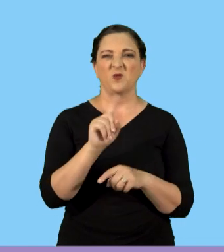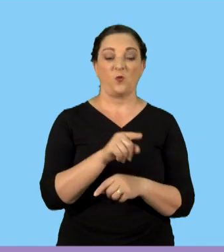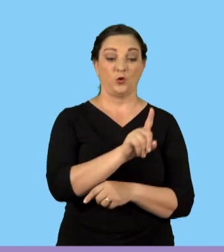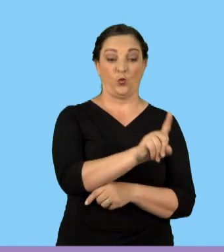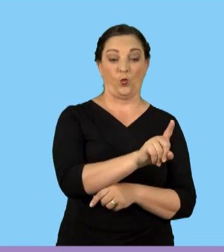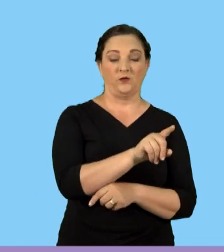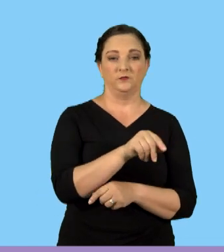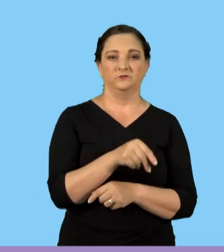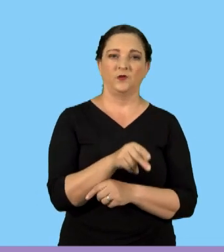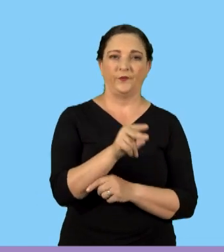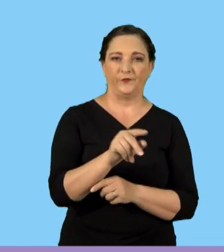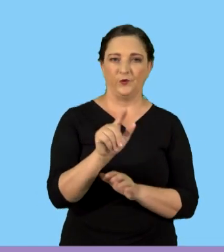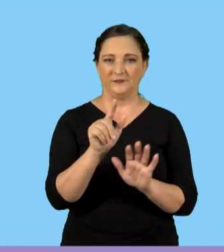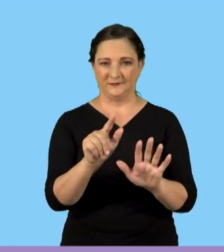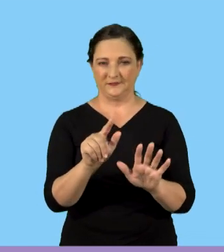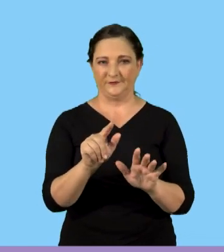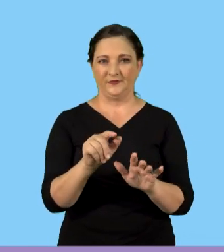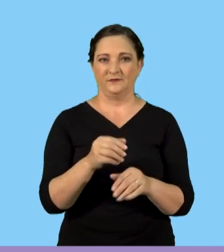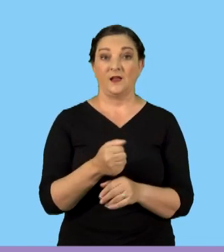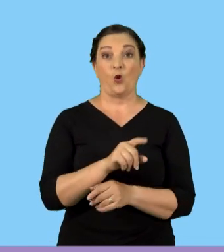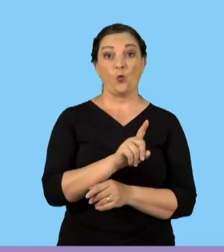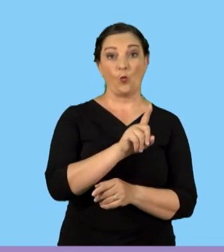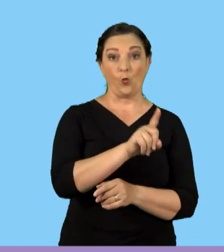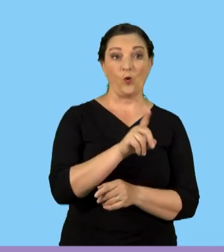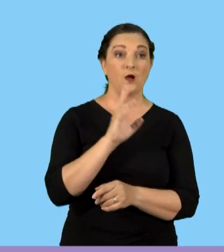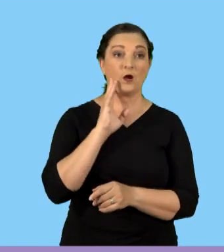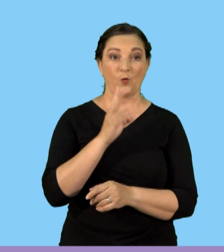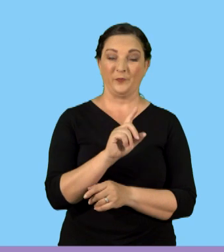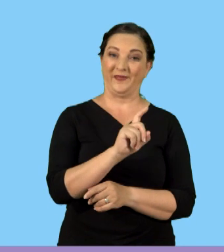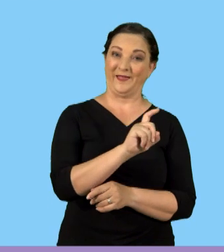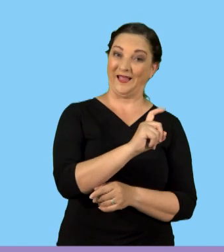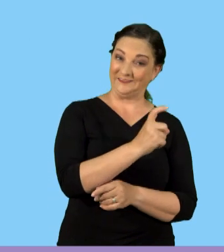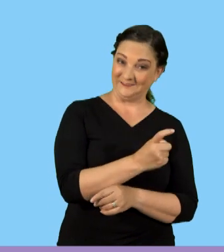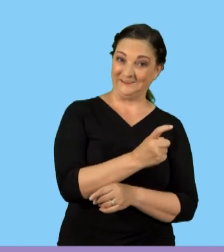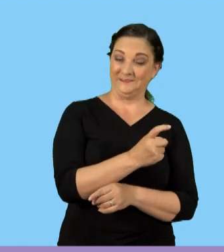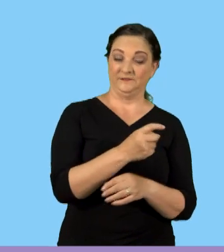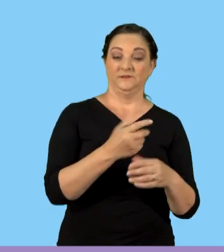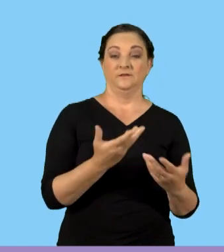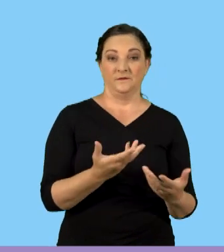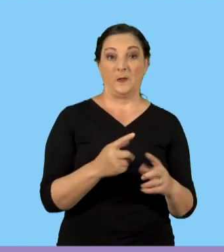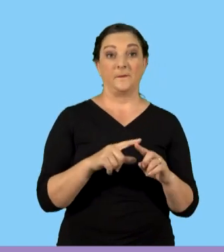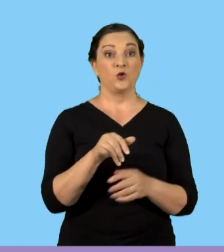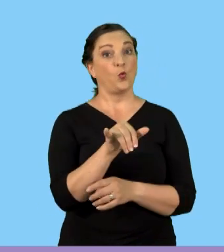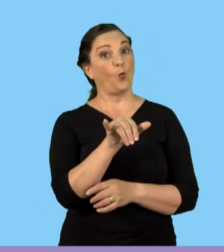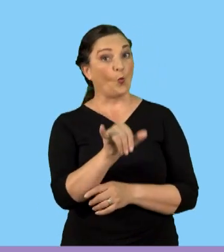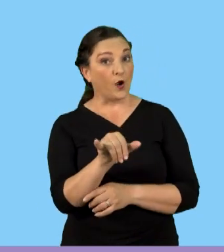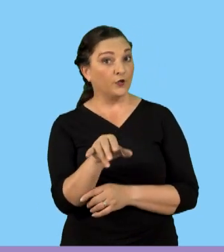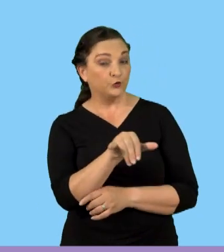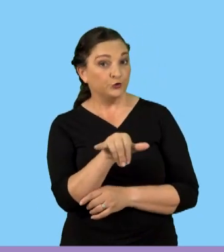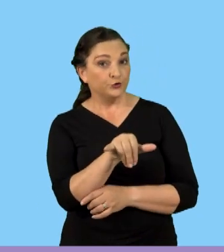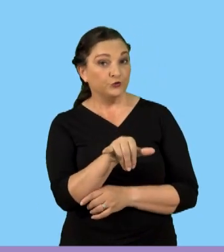and 7, then the 1 is the x-coordinate because it is the first one that comes up there in our ordered pair. And